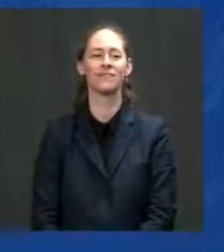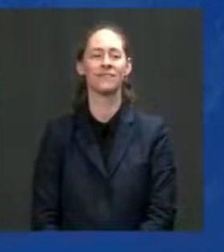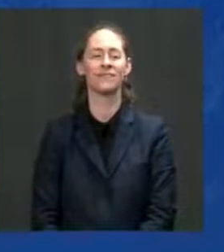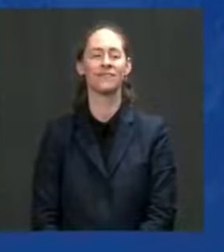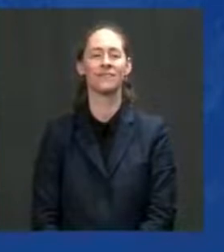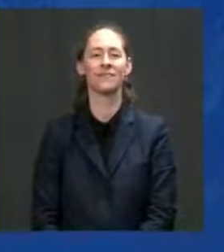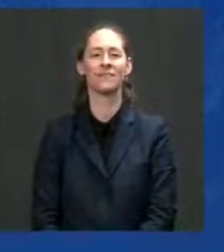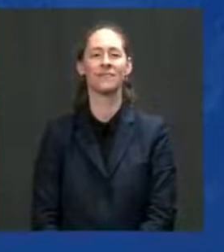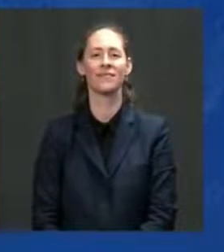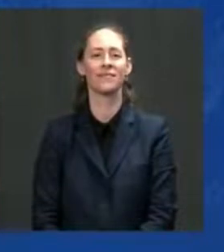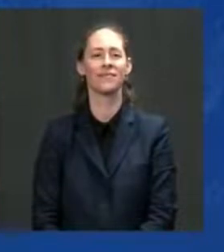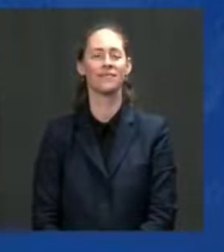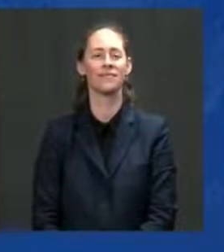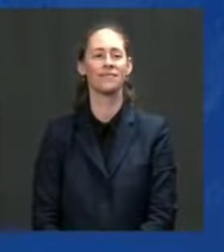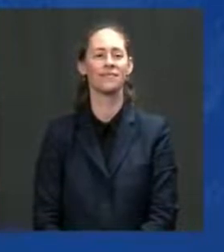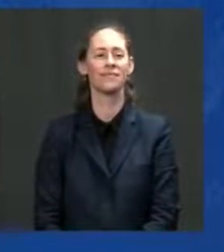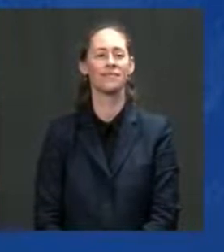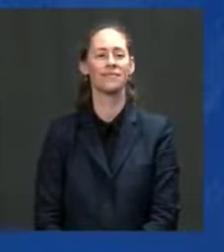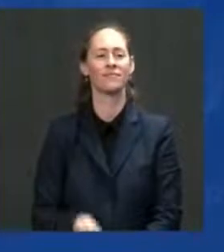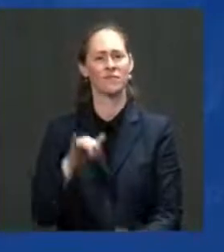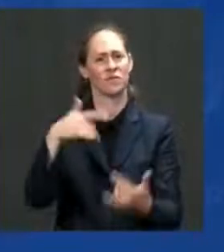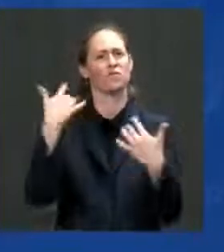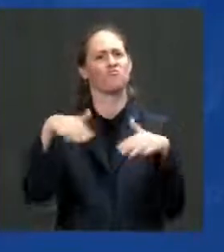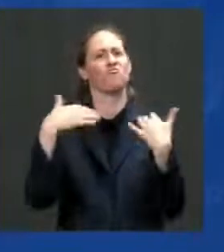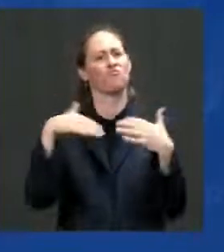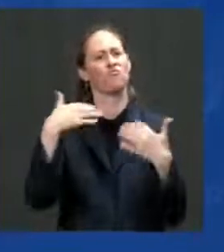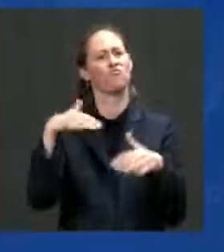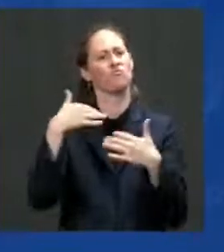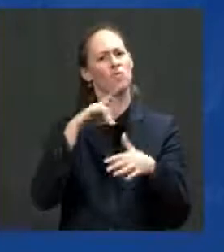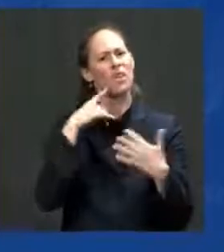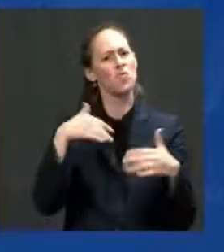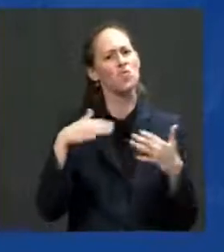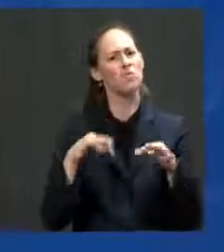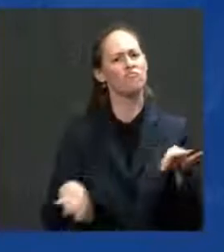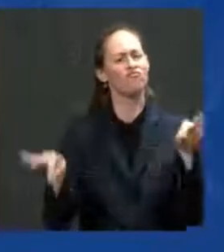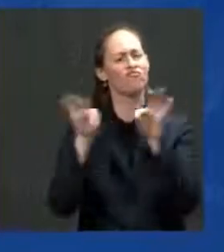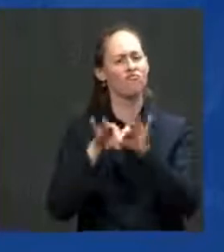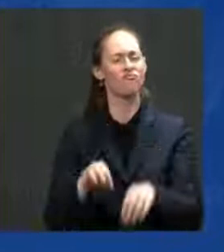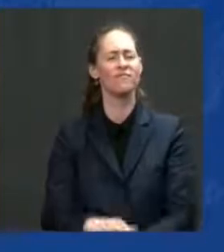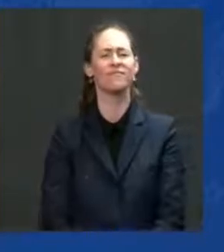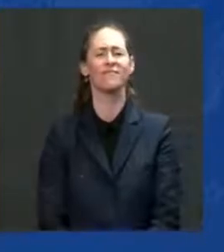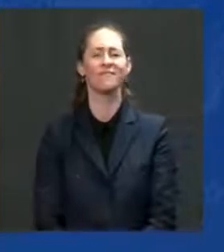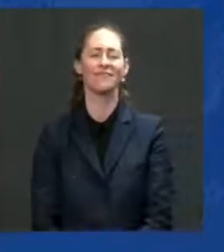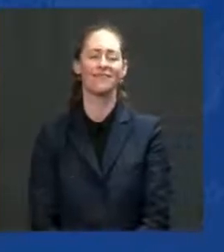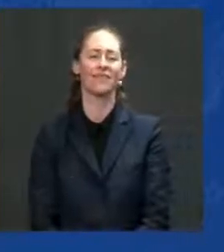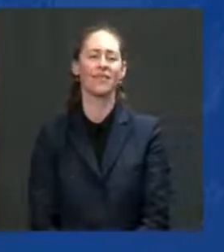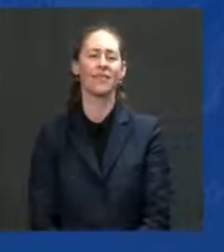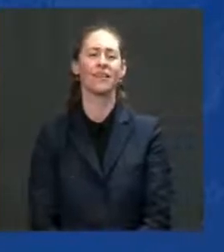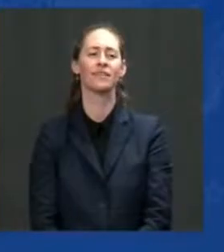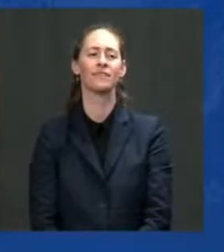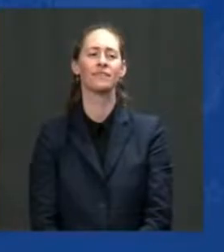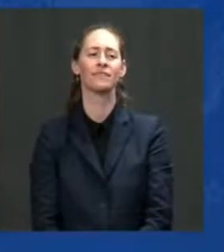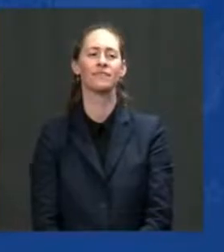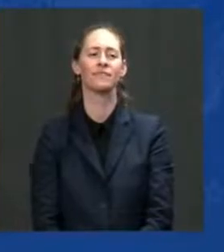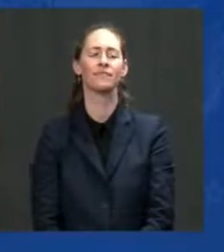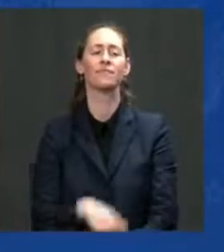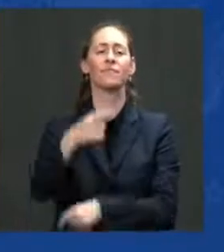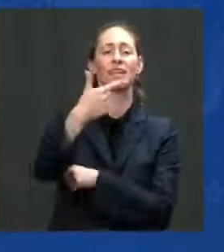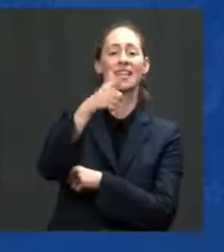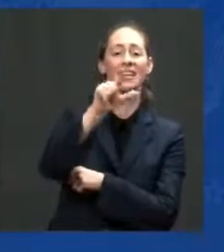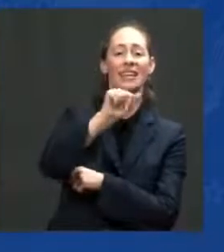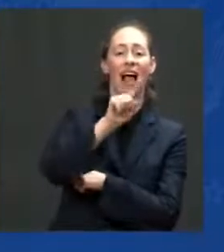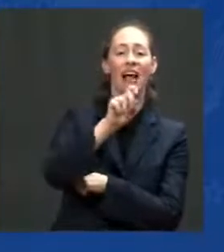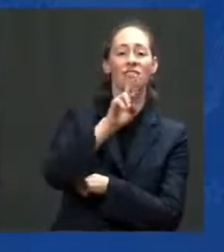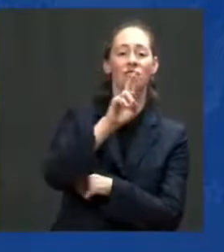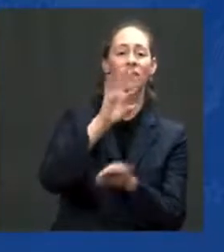And realizing that of the 25 or 6 Glazer grandchildren, and about 24 of them being